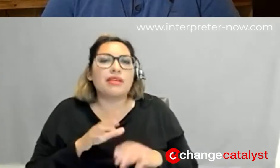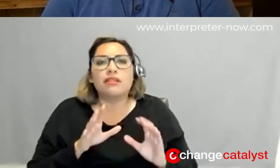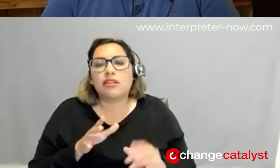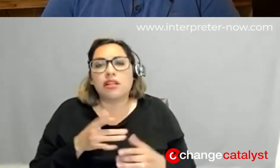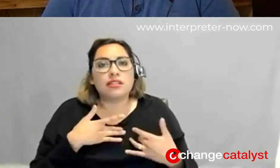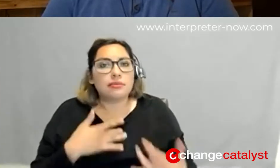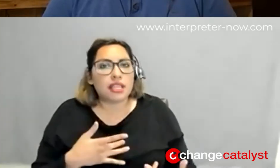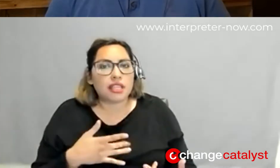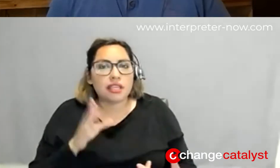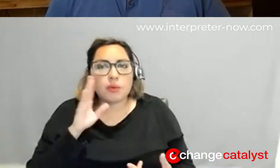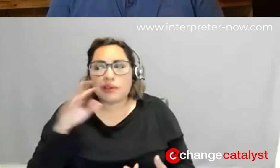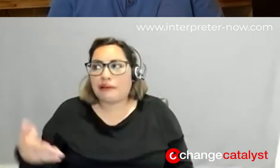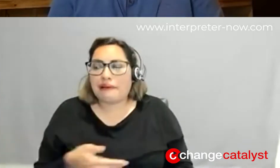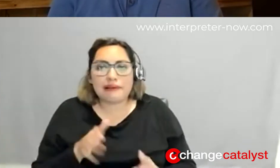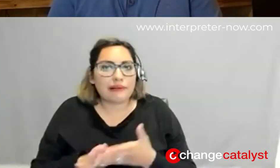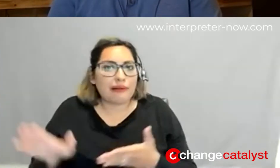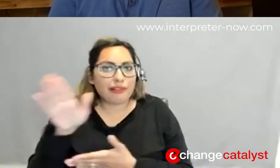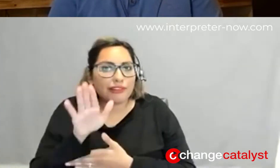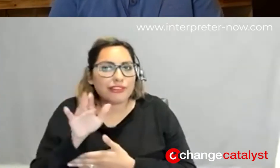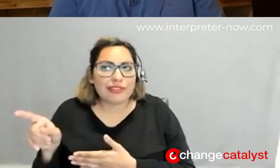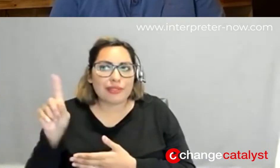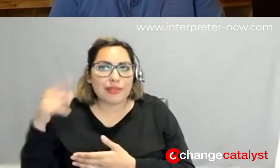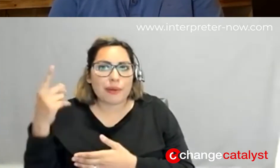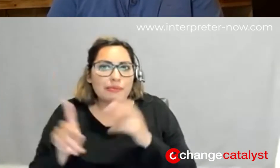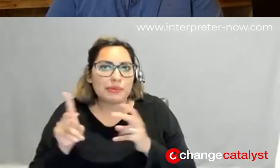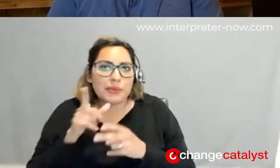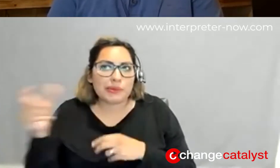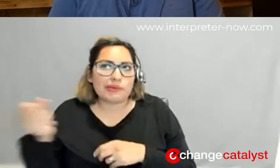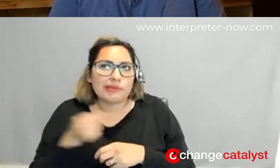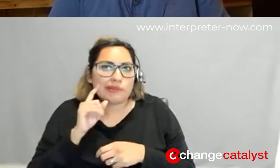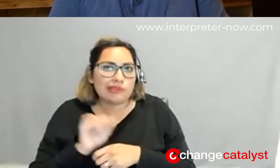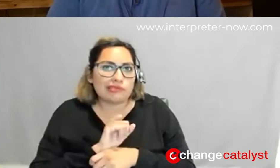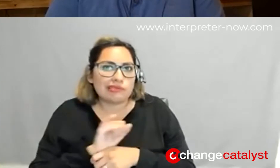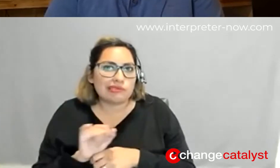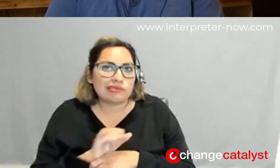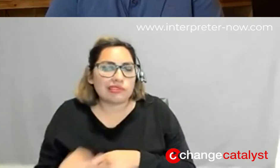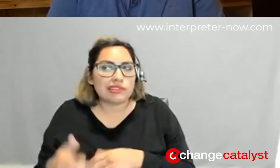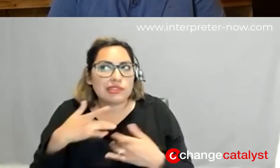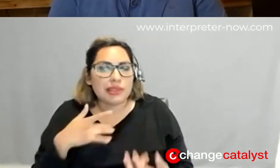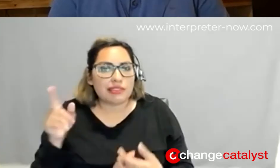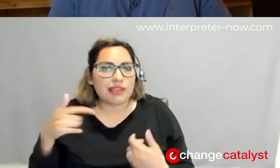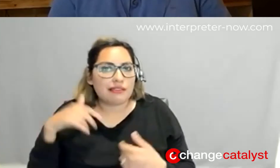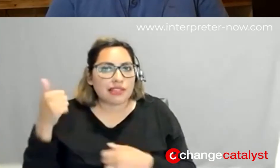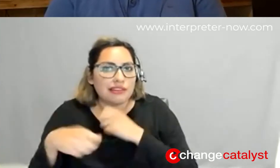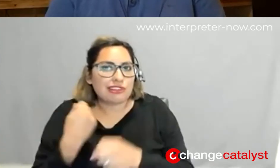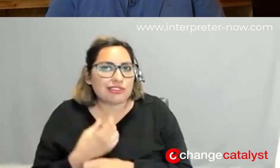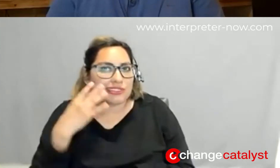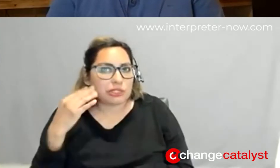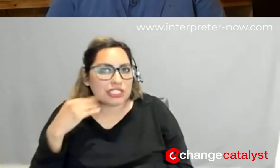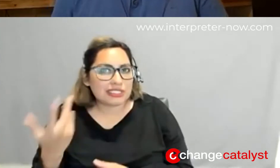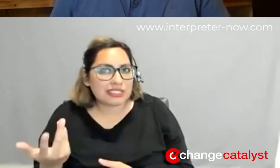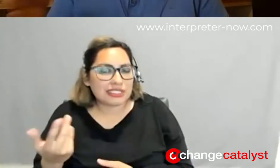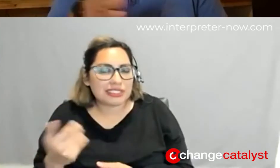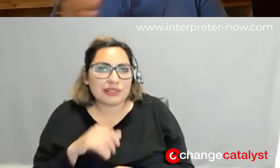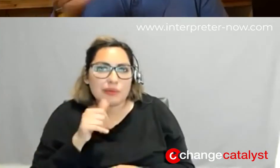just get college hires and they're the only ones that apprentice. And otherwise it's industry hires, which have to have 10 years of experience or whatever. So you're not going to find